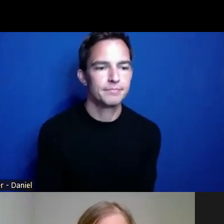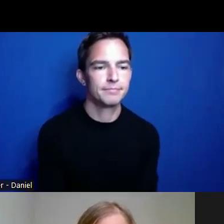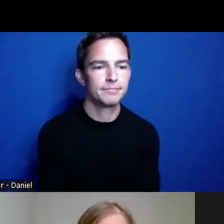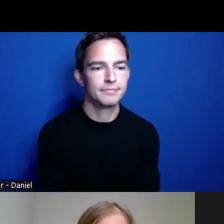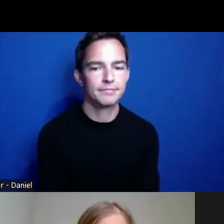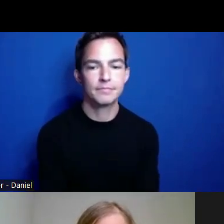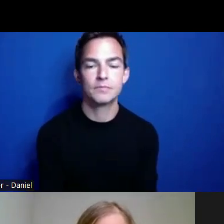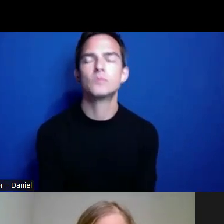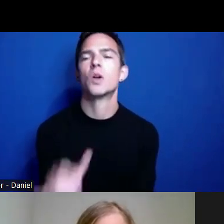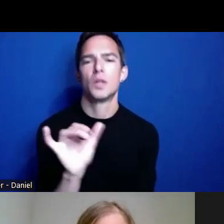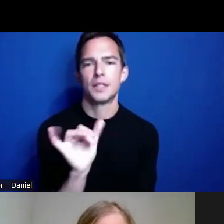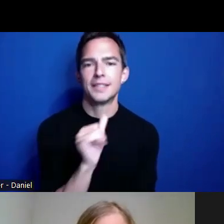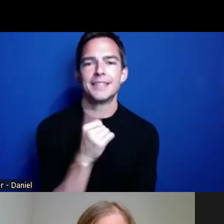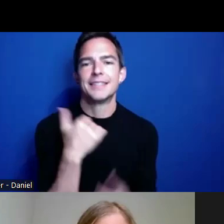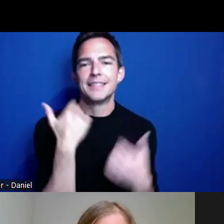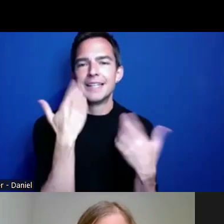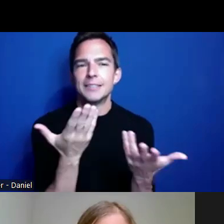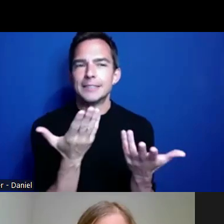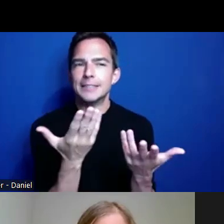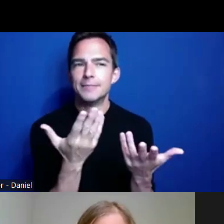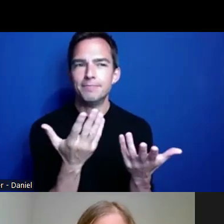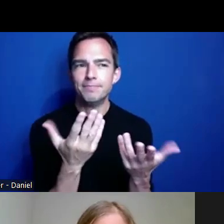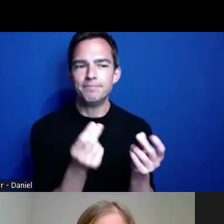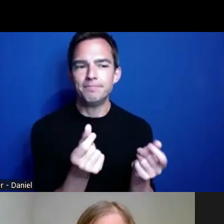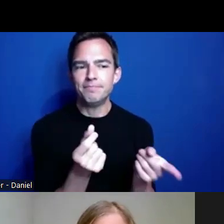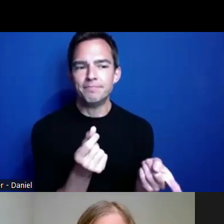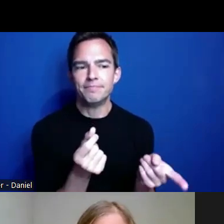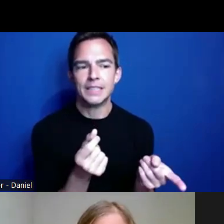You know, I don't know off the top of my head, but I think